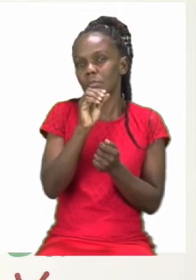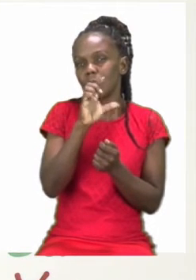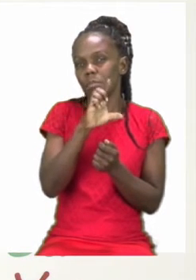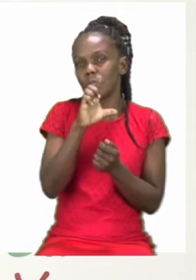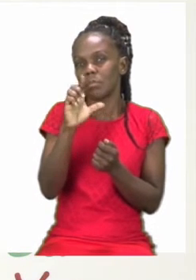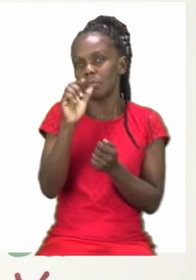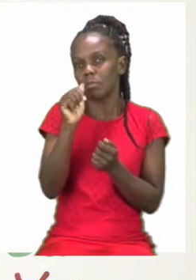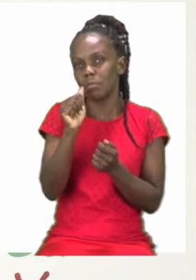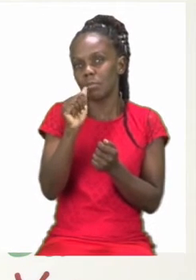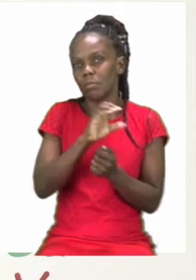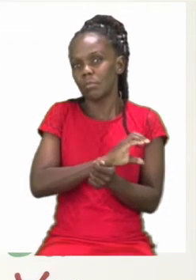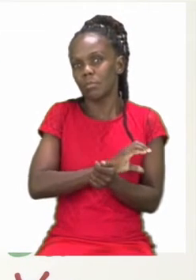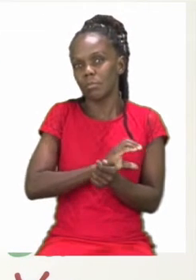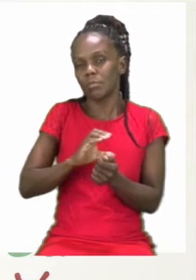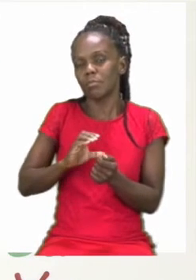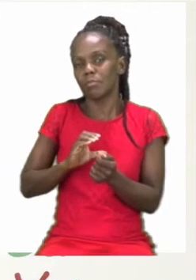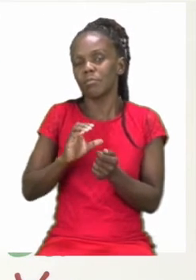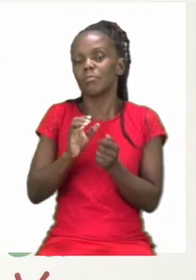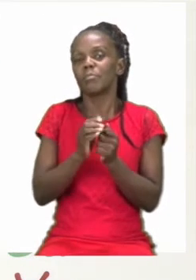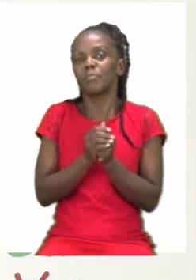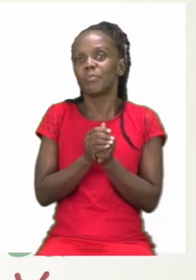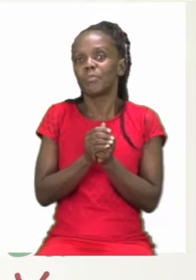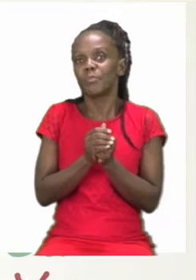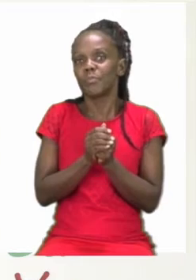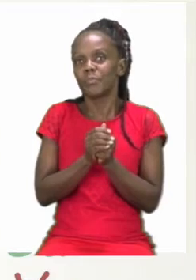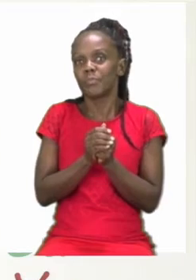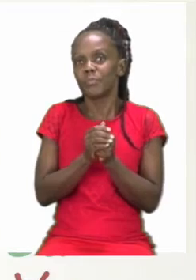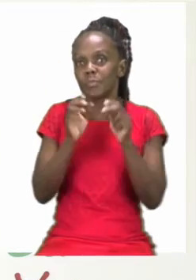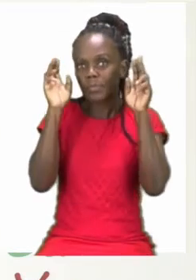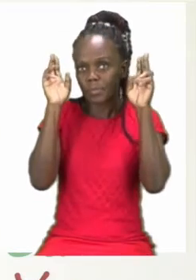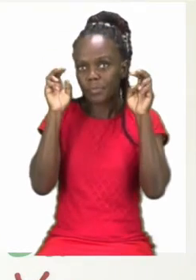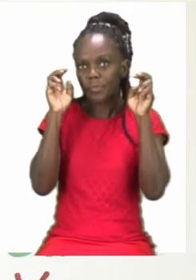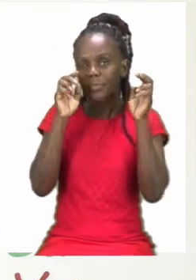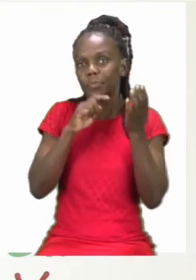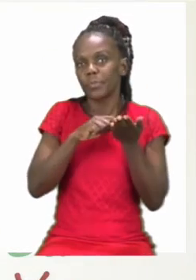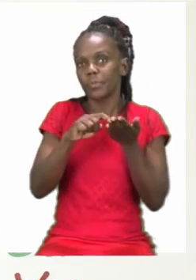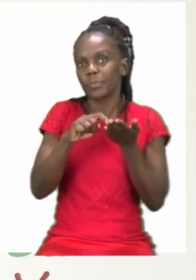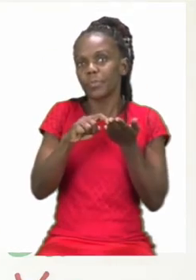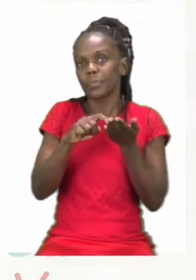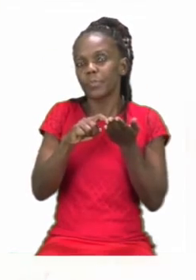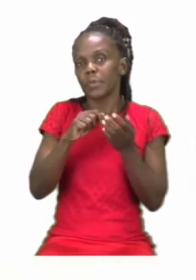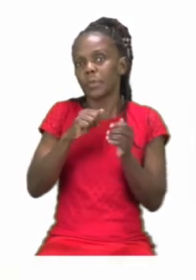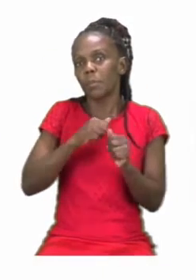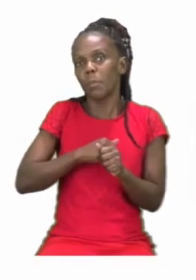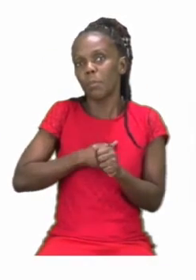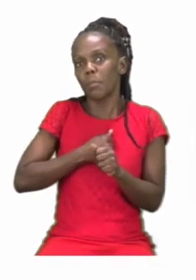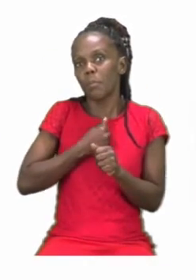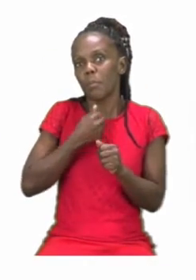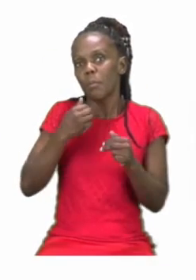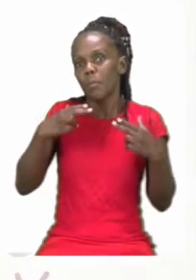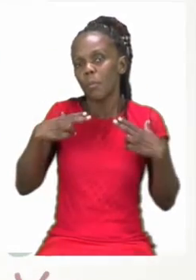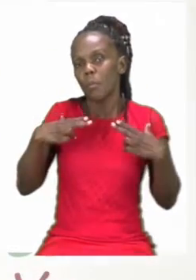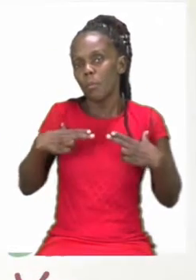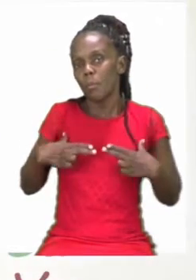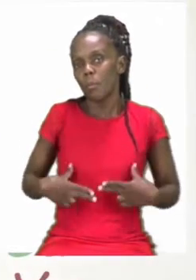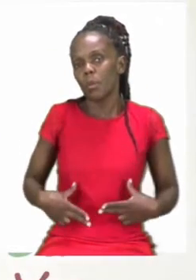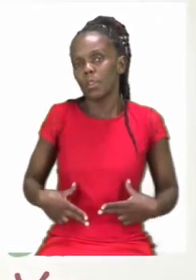thank you so much for joining me today. Our theme this week is